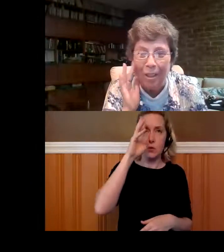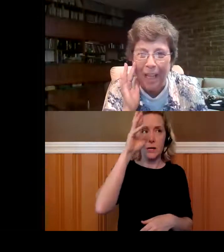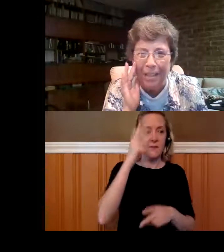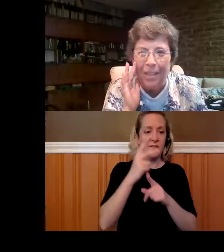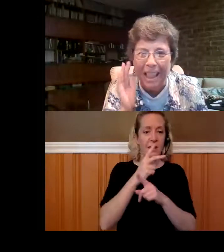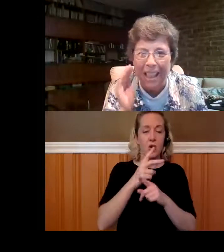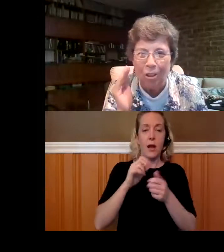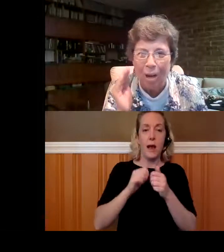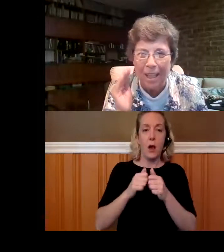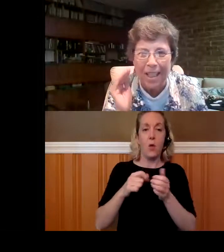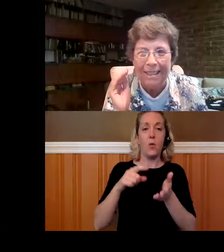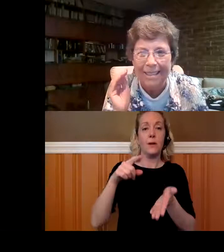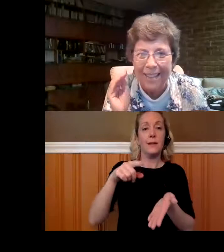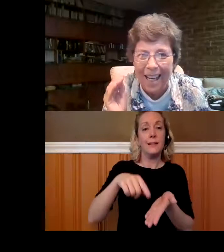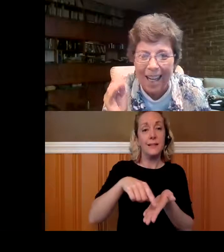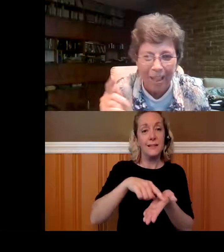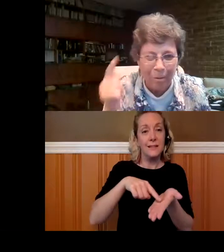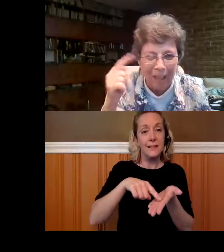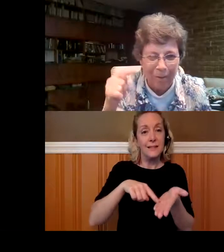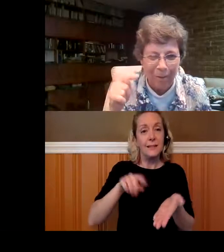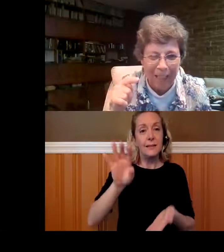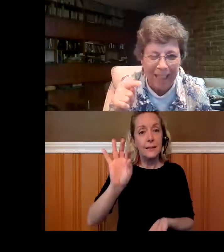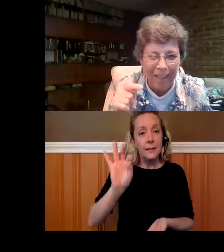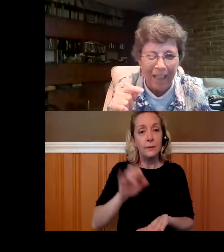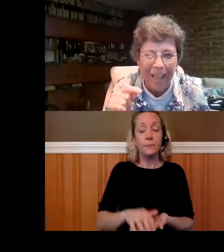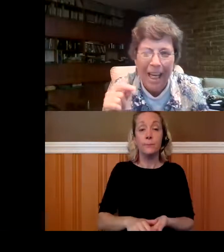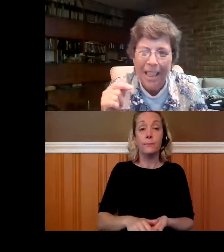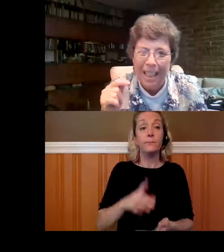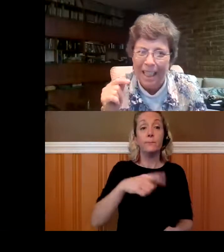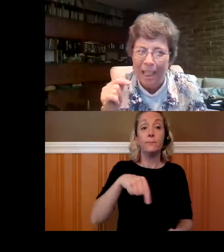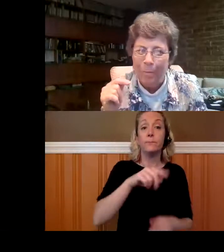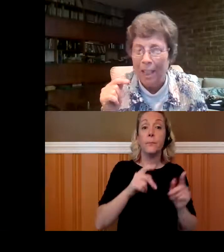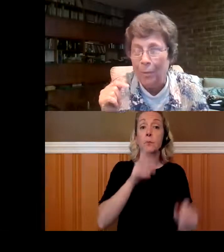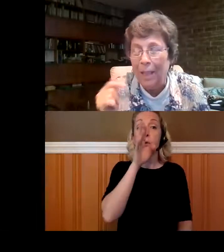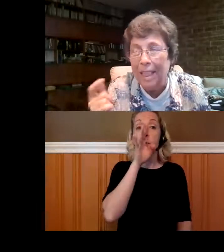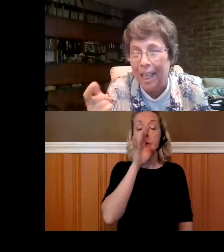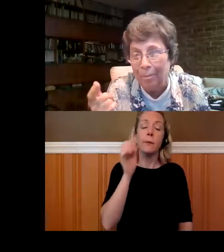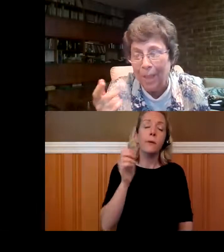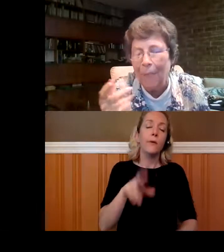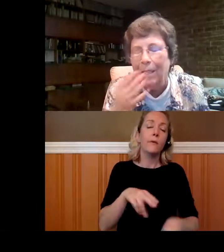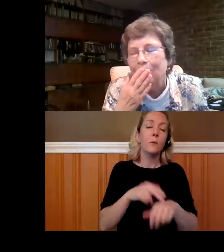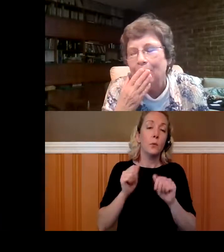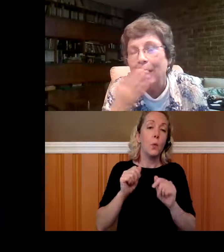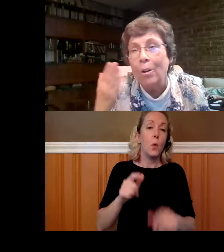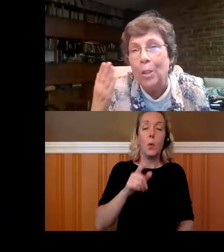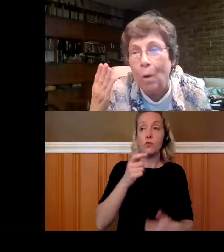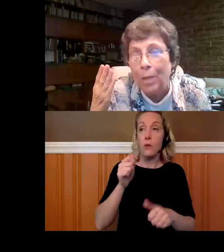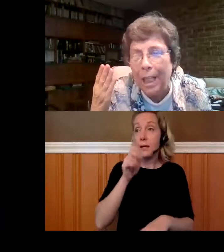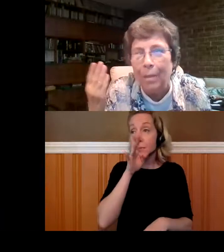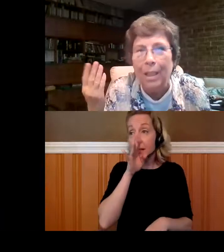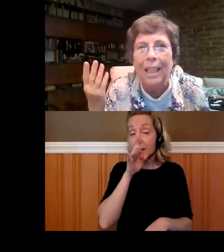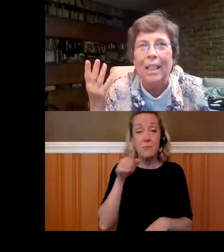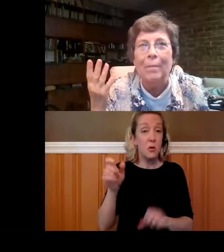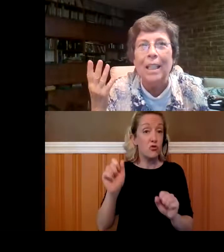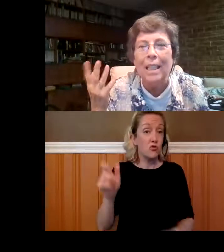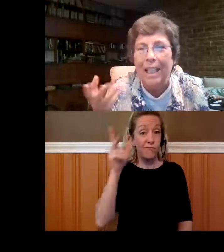9. So we'll get, when we get down to there. Did anybody speak to him? I mean, they all spoke to him, but did he hear anything? Did